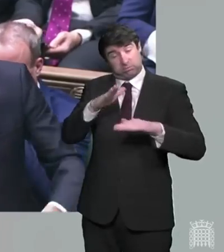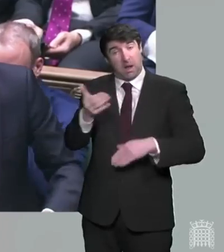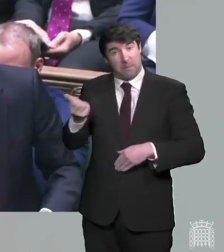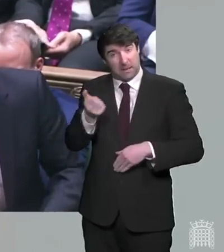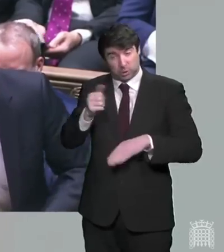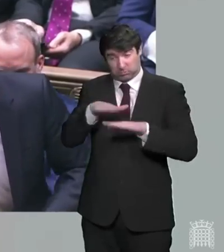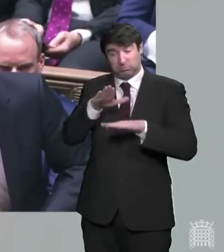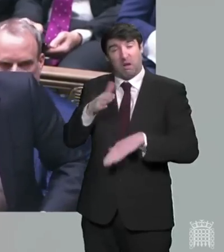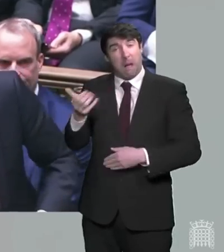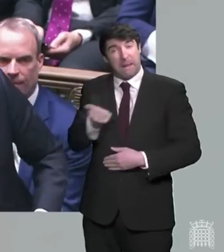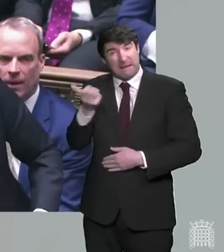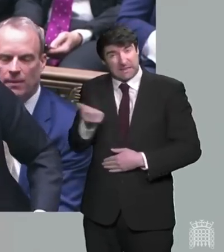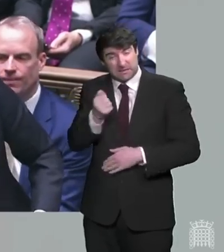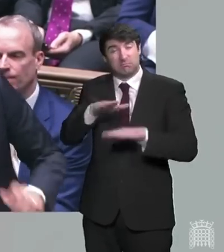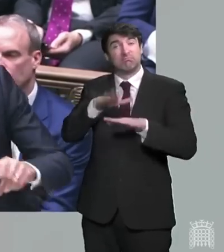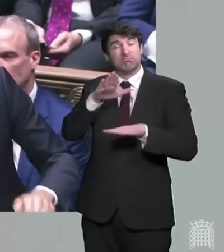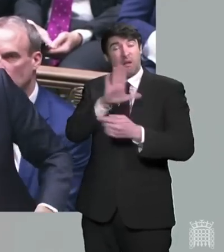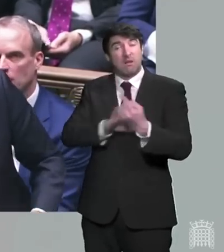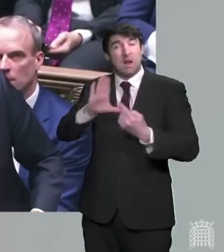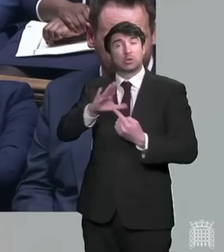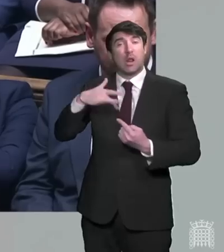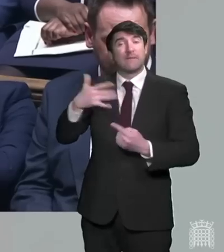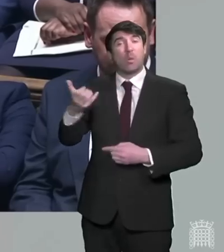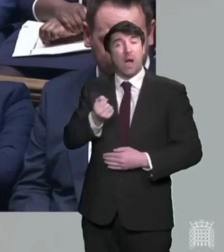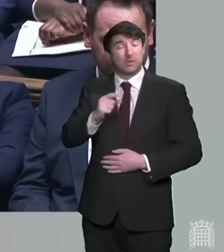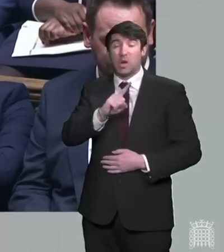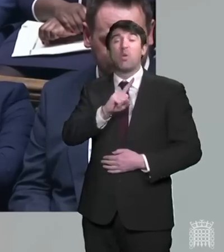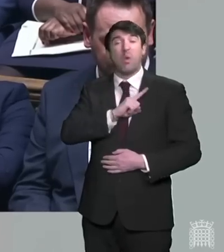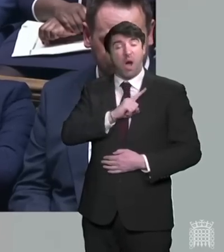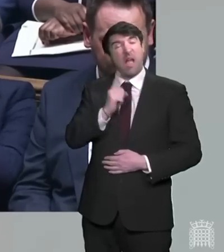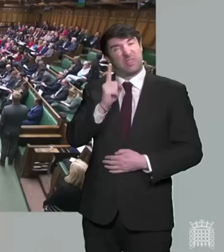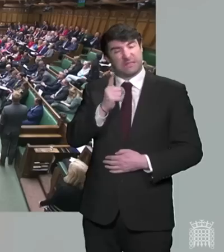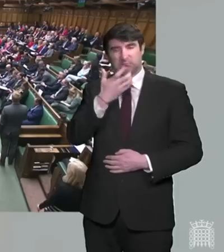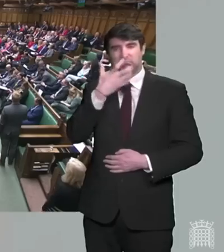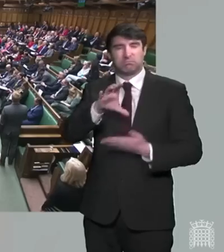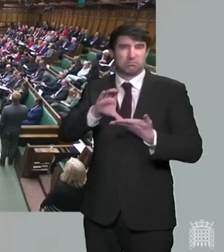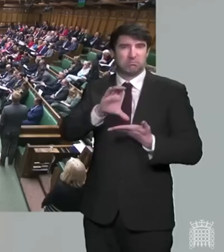benefits, and a record increase in the national living wage, because that's what a Conservative government does.